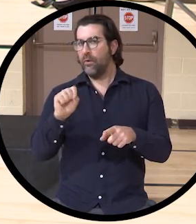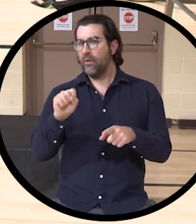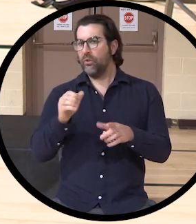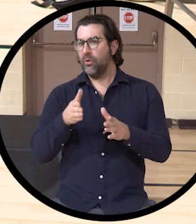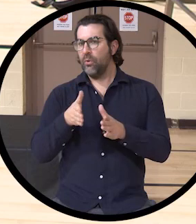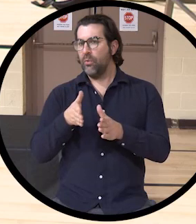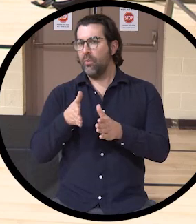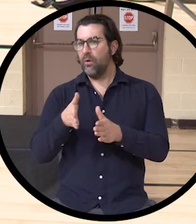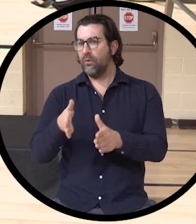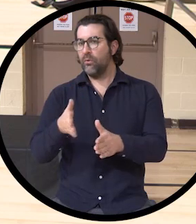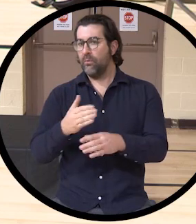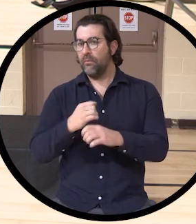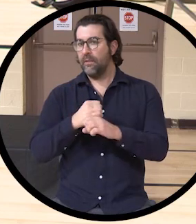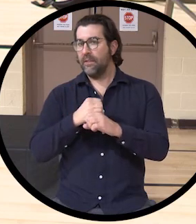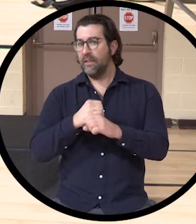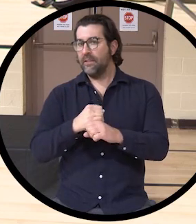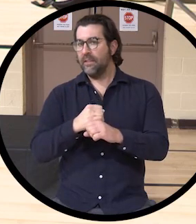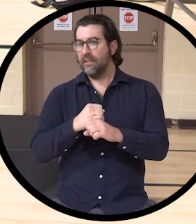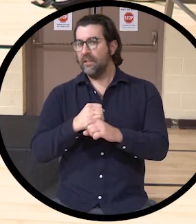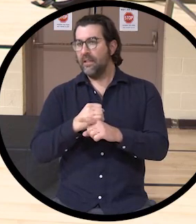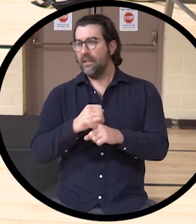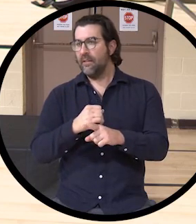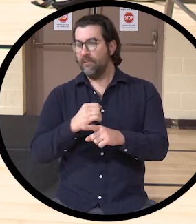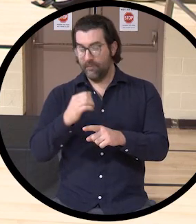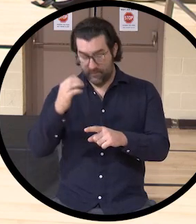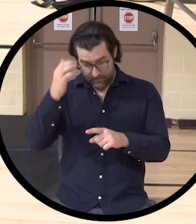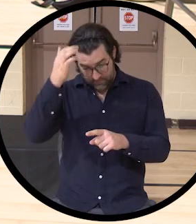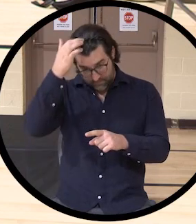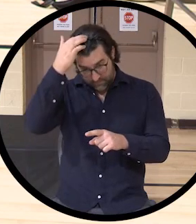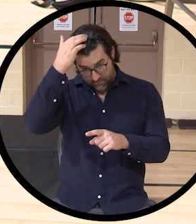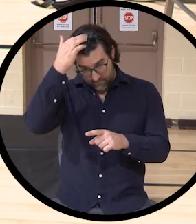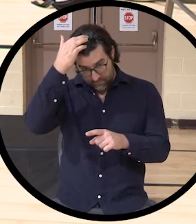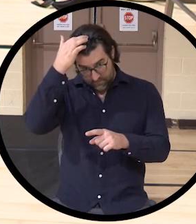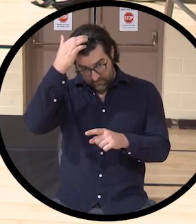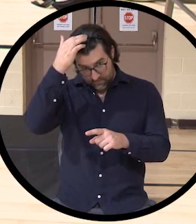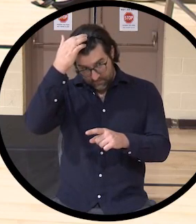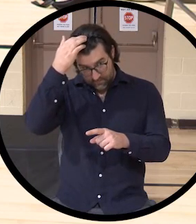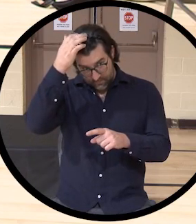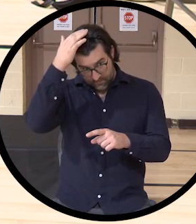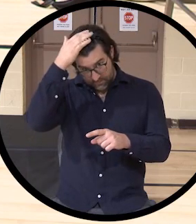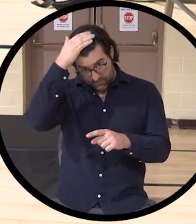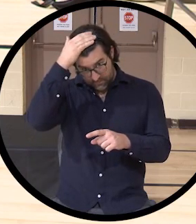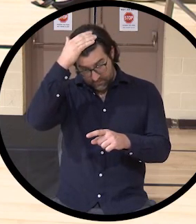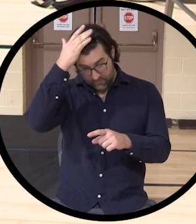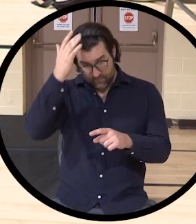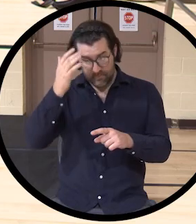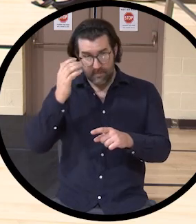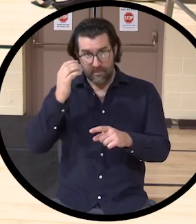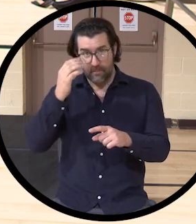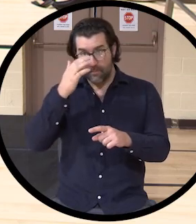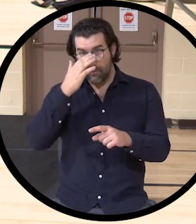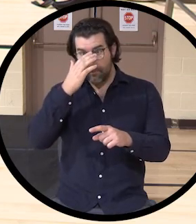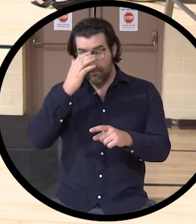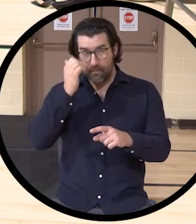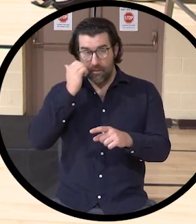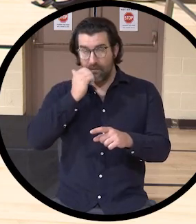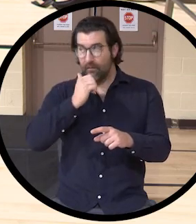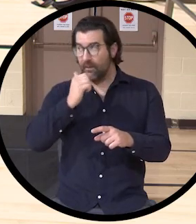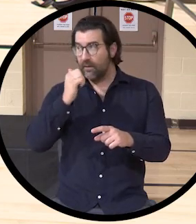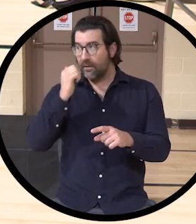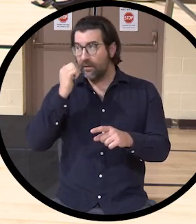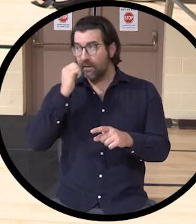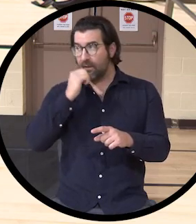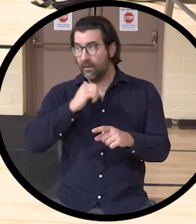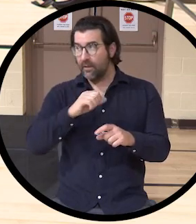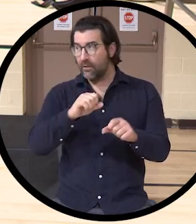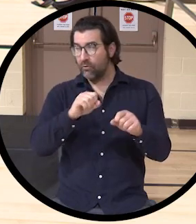be protected in a way that cars cannot park on them? Because every single day at drop-off,